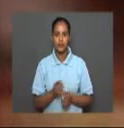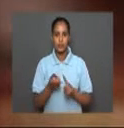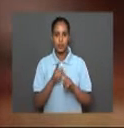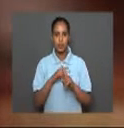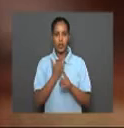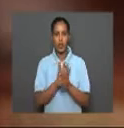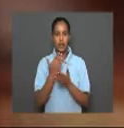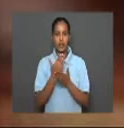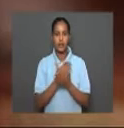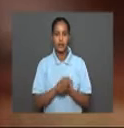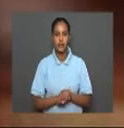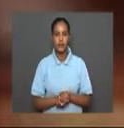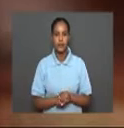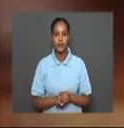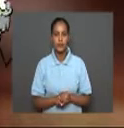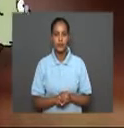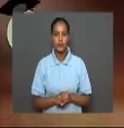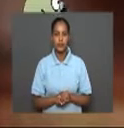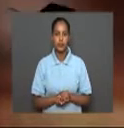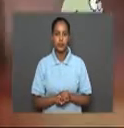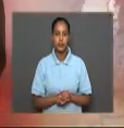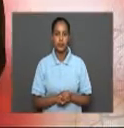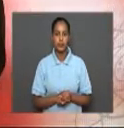Let's get back to our lesson.